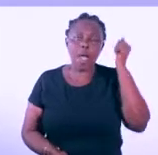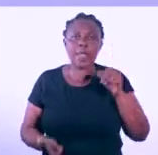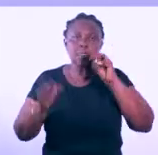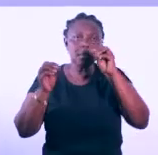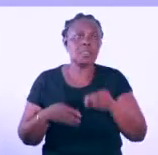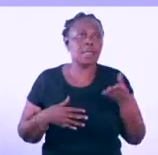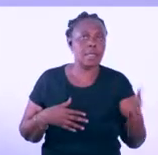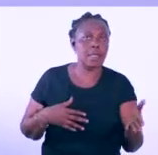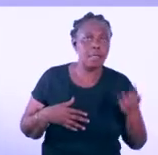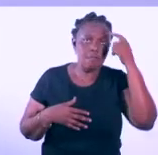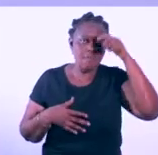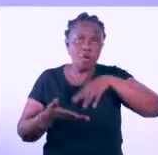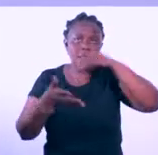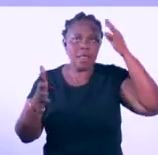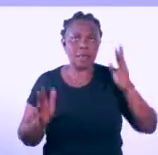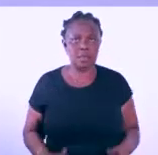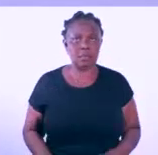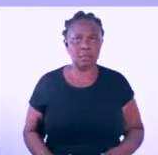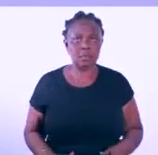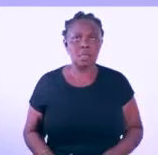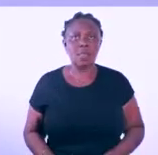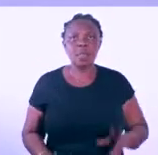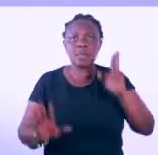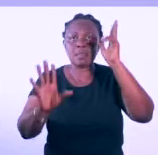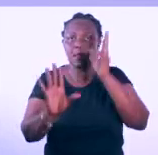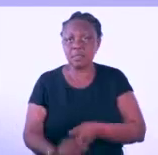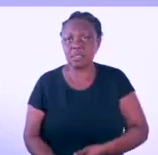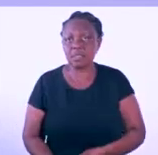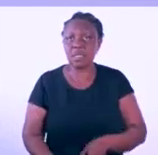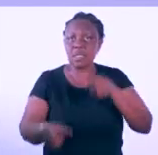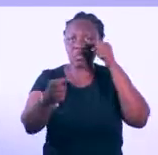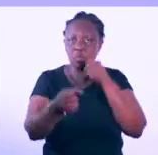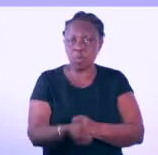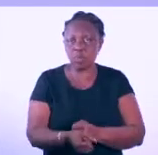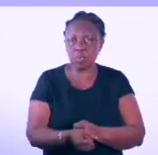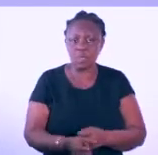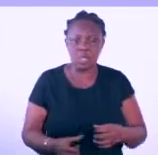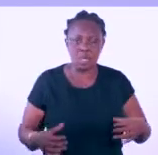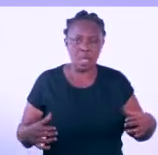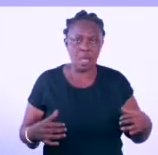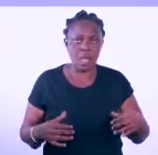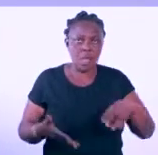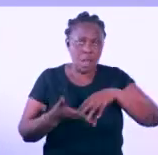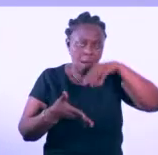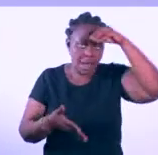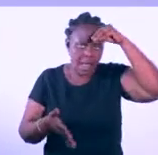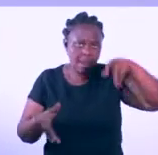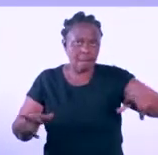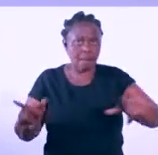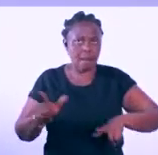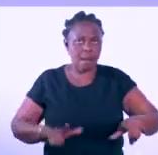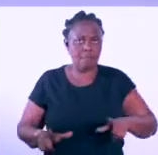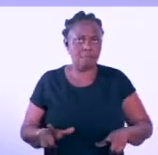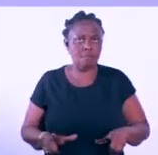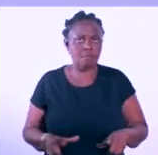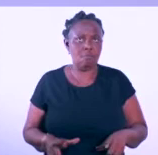as has already been indicated, and the aim is to bridge the gap between the learning level and the